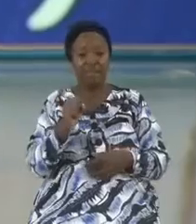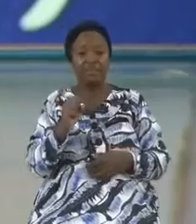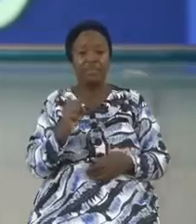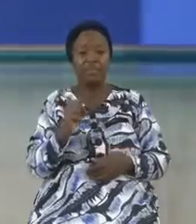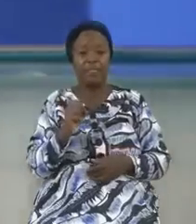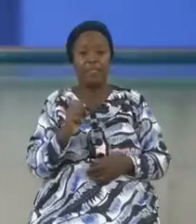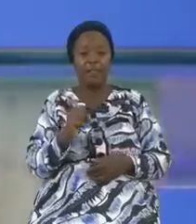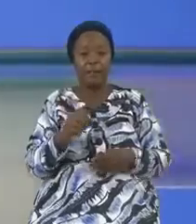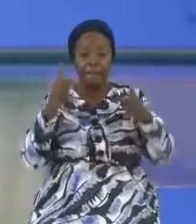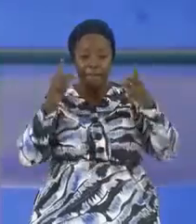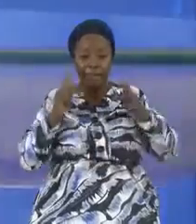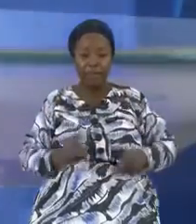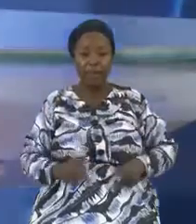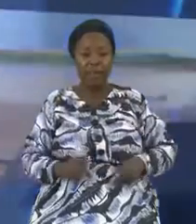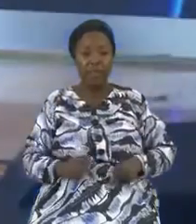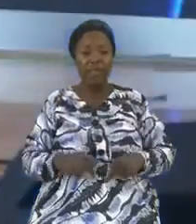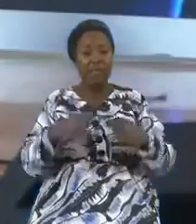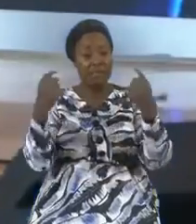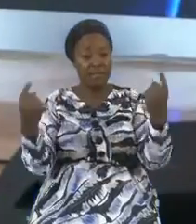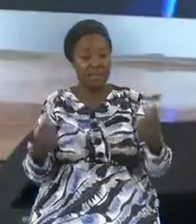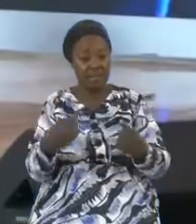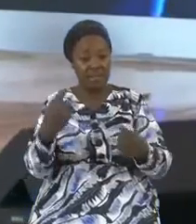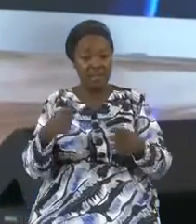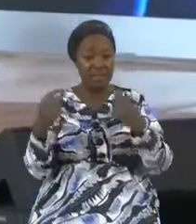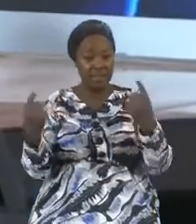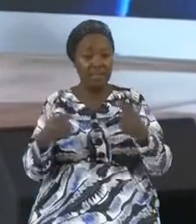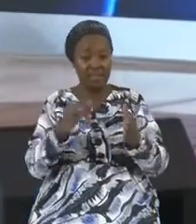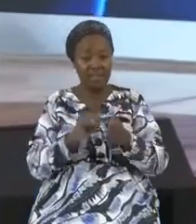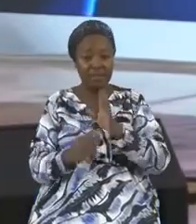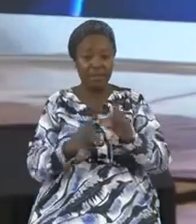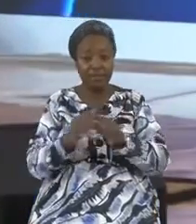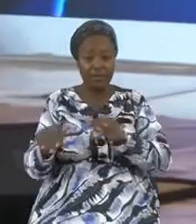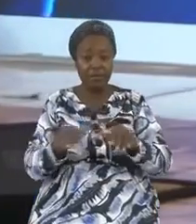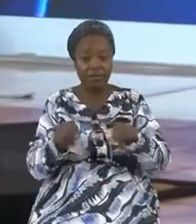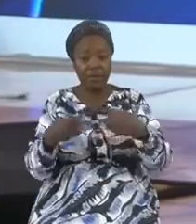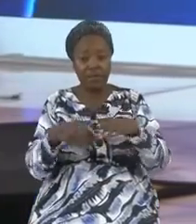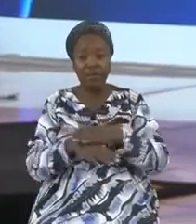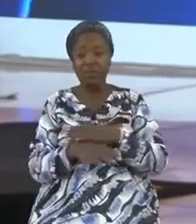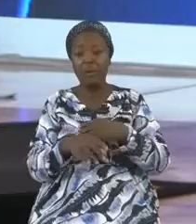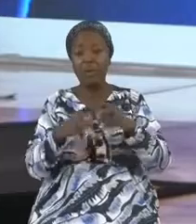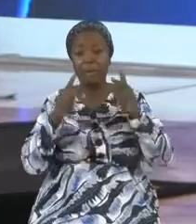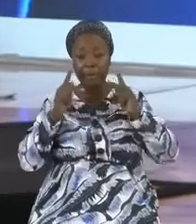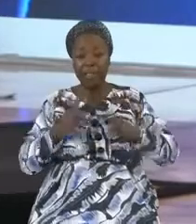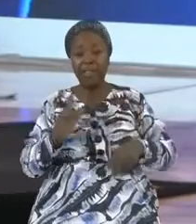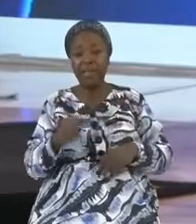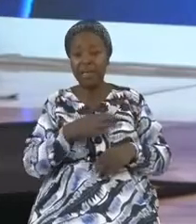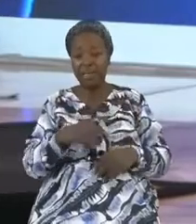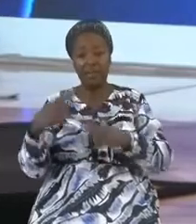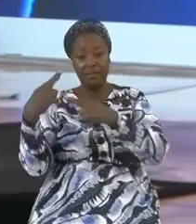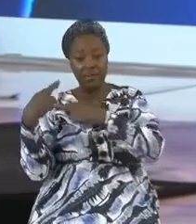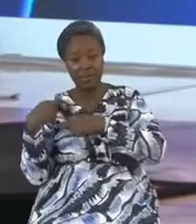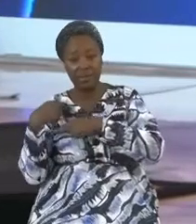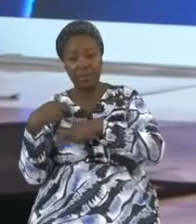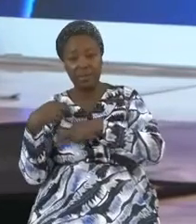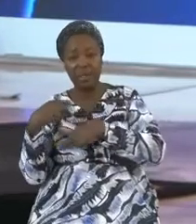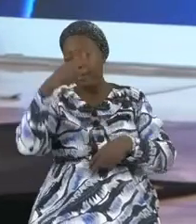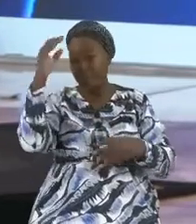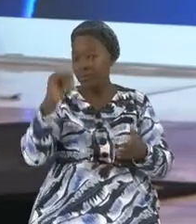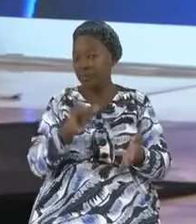the sins the people commit personally, and they are responsible, and because of